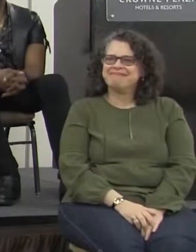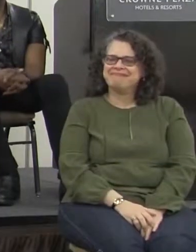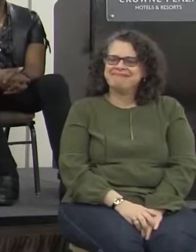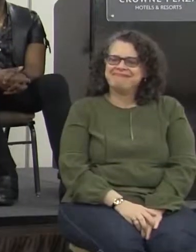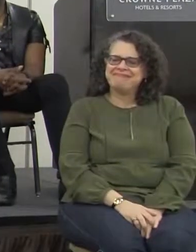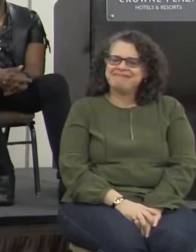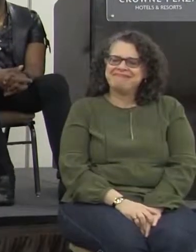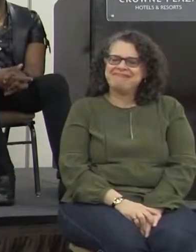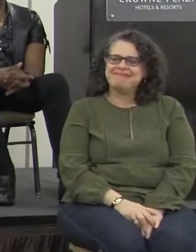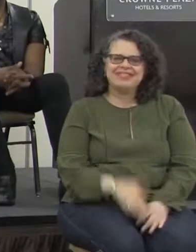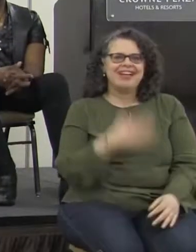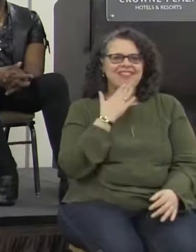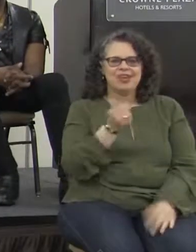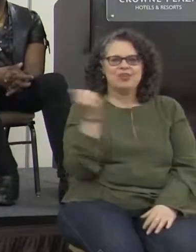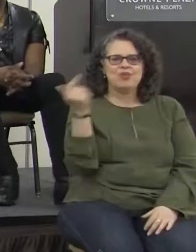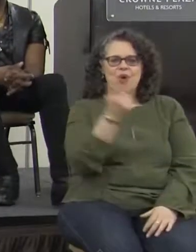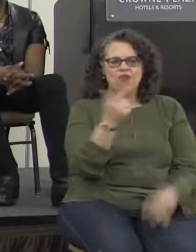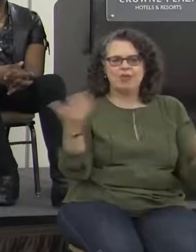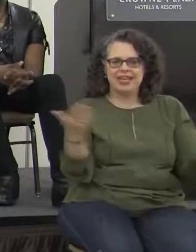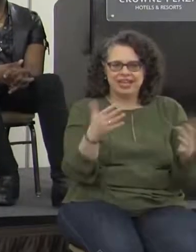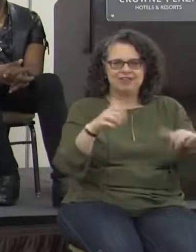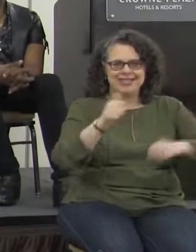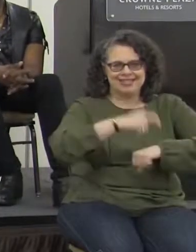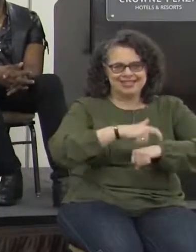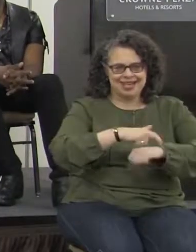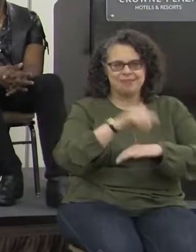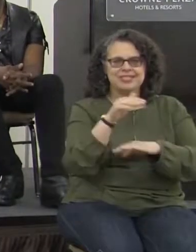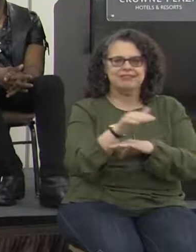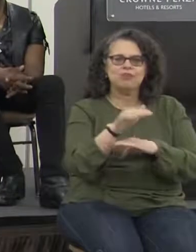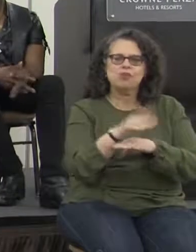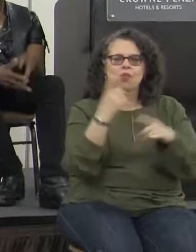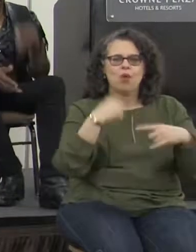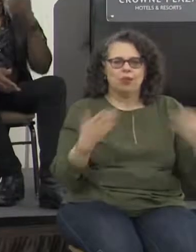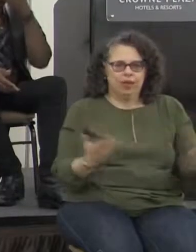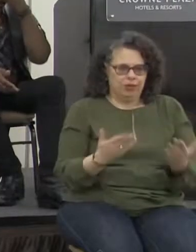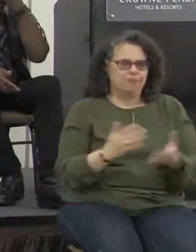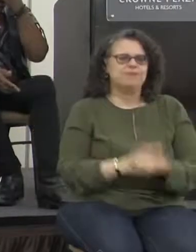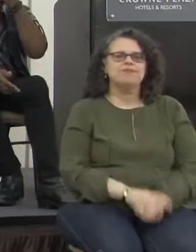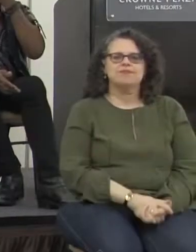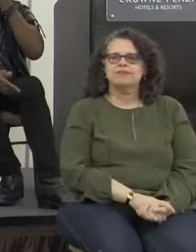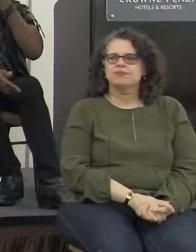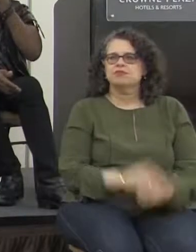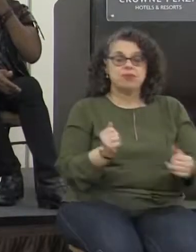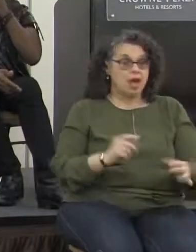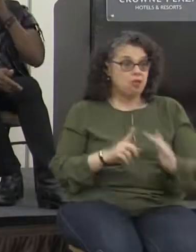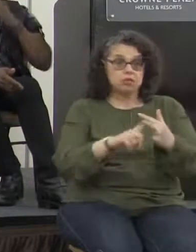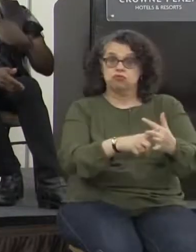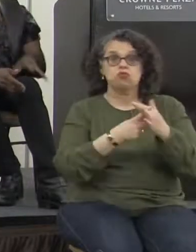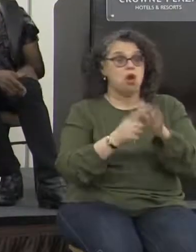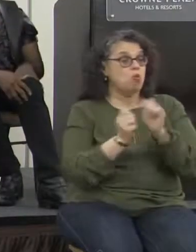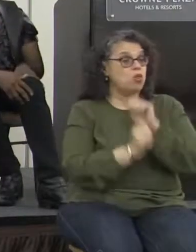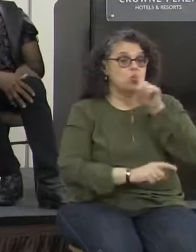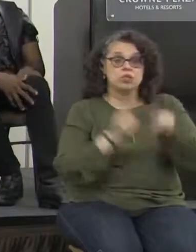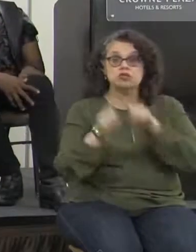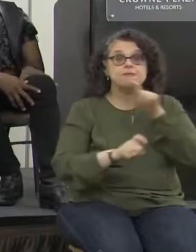And I thank you all for being here and taking your time out this afternoon while we're here. So let's jump into the